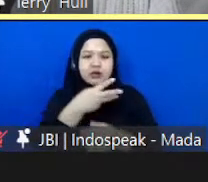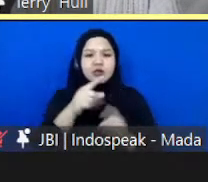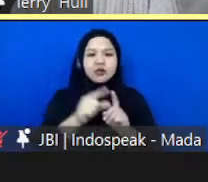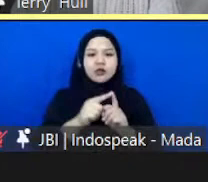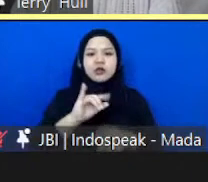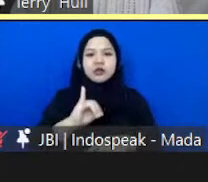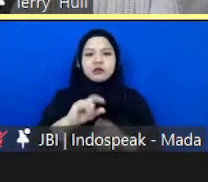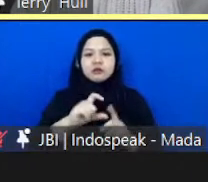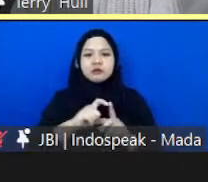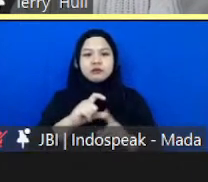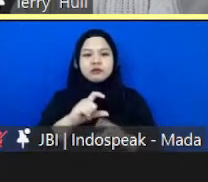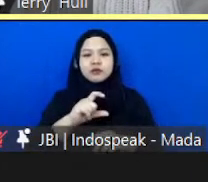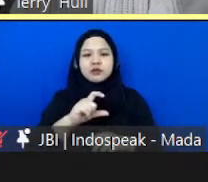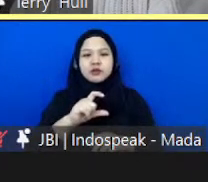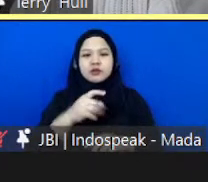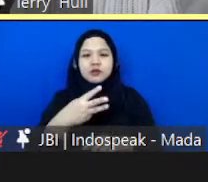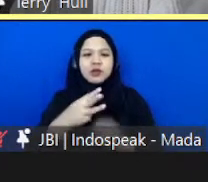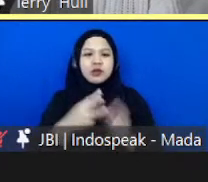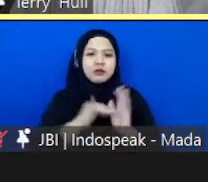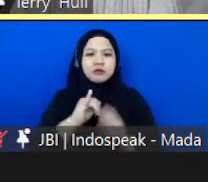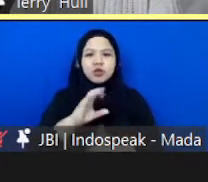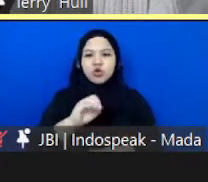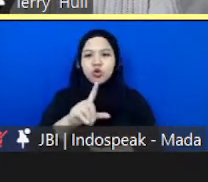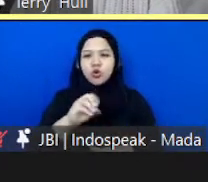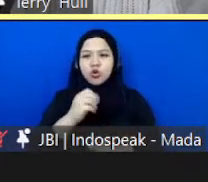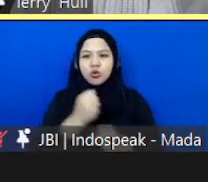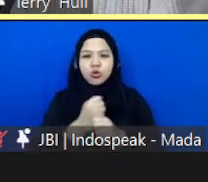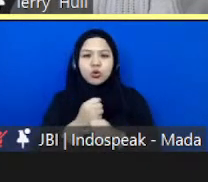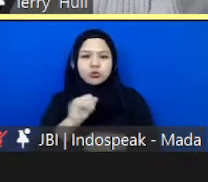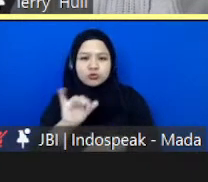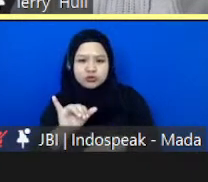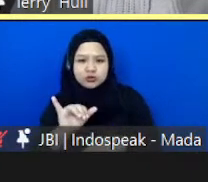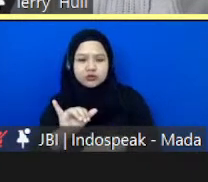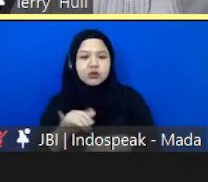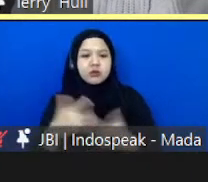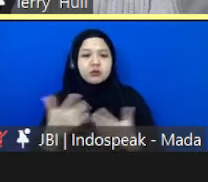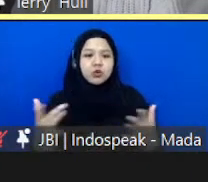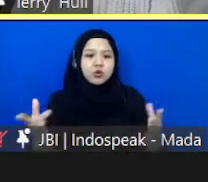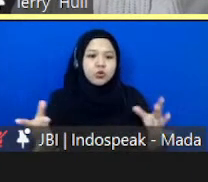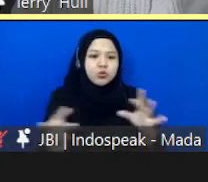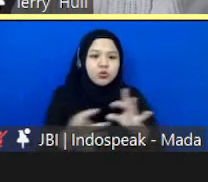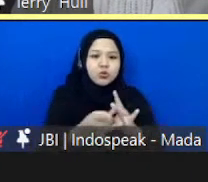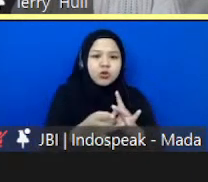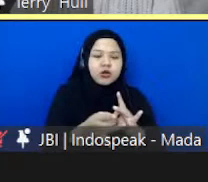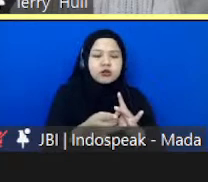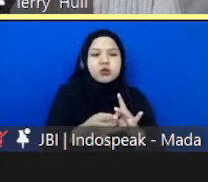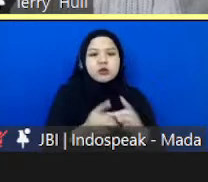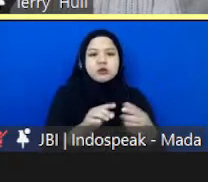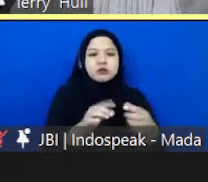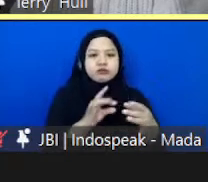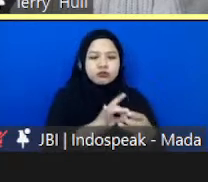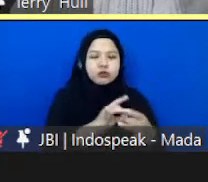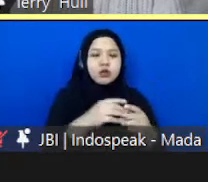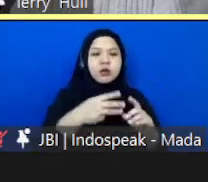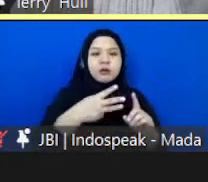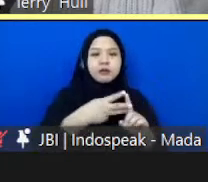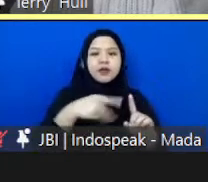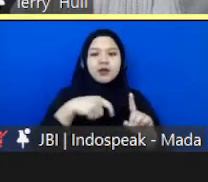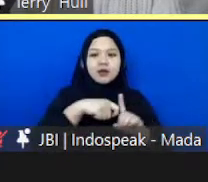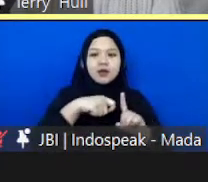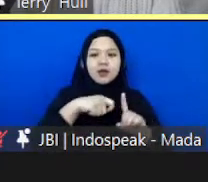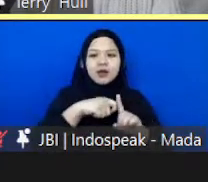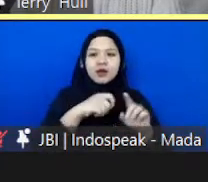data sets run in connection with the BKKBN. Now,